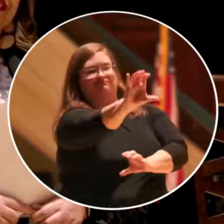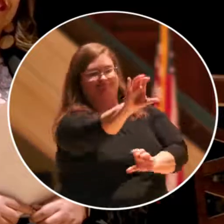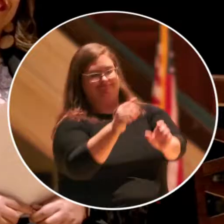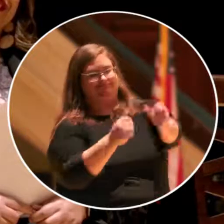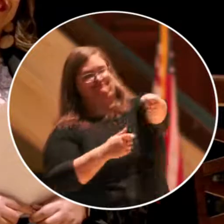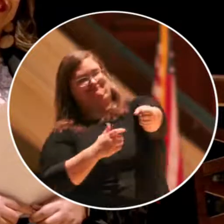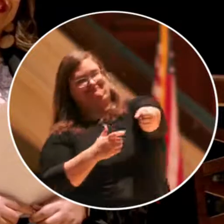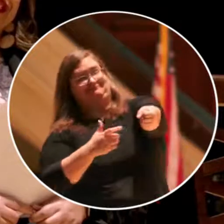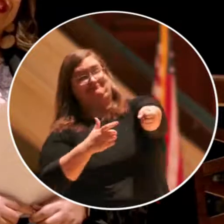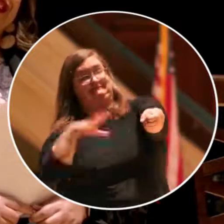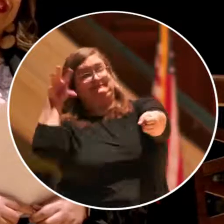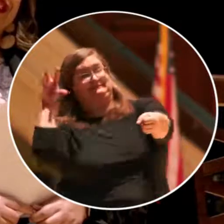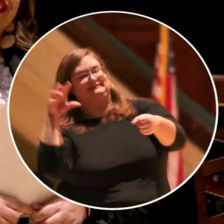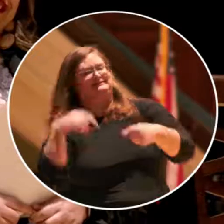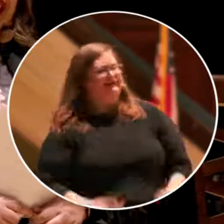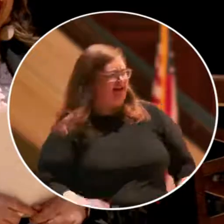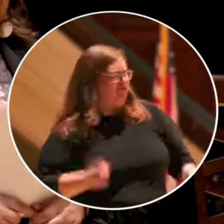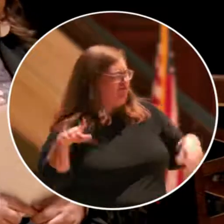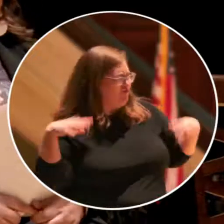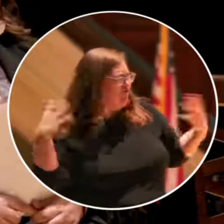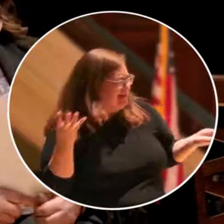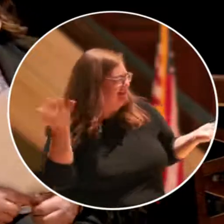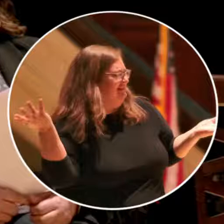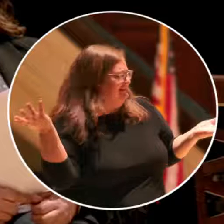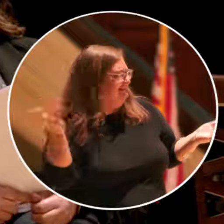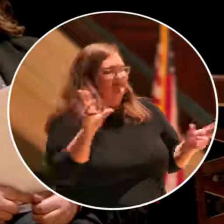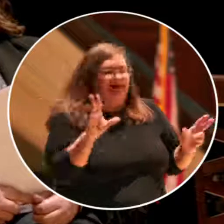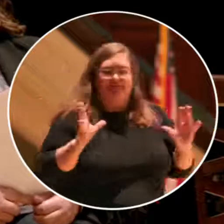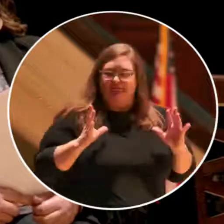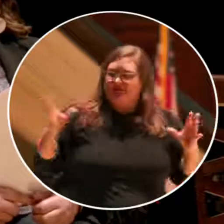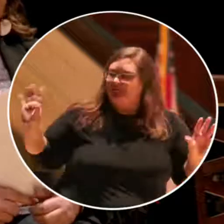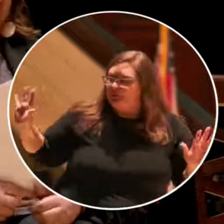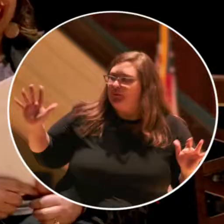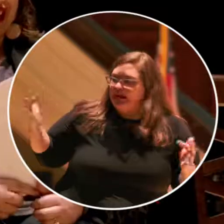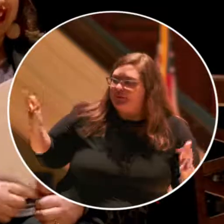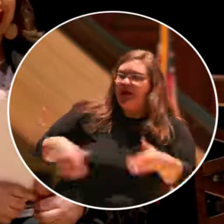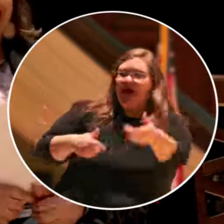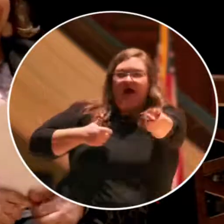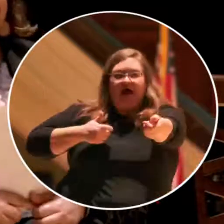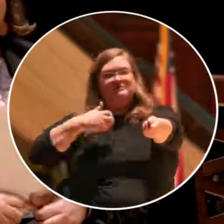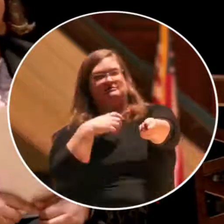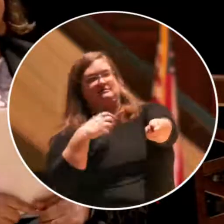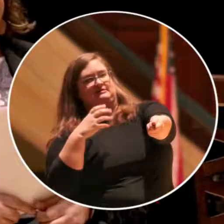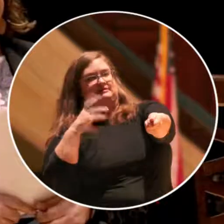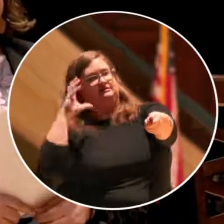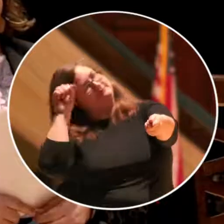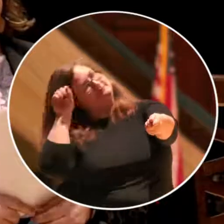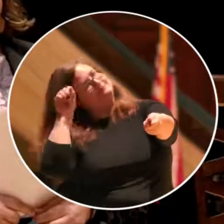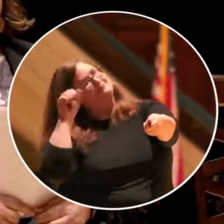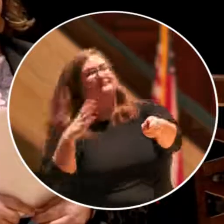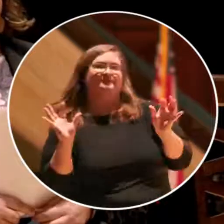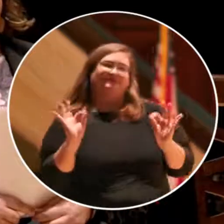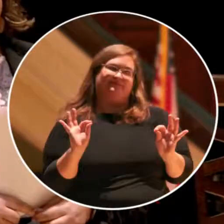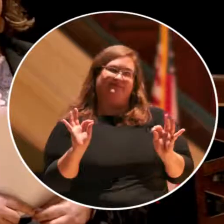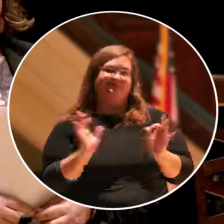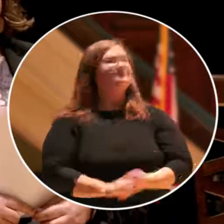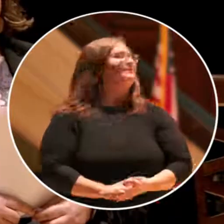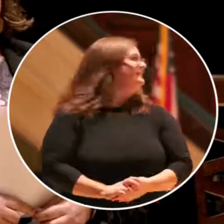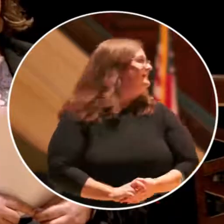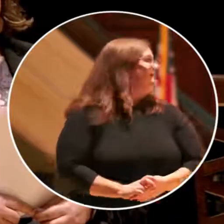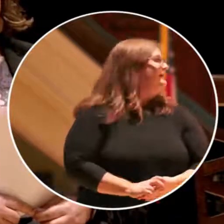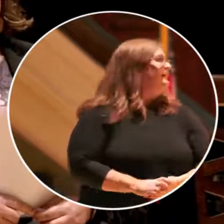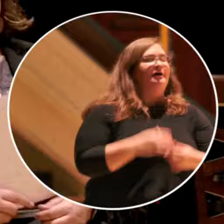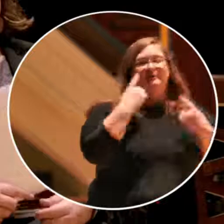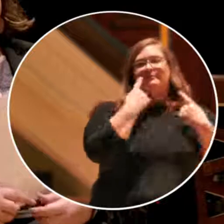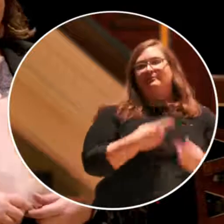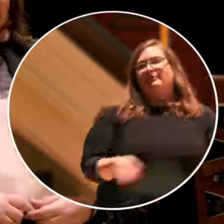my father. Are you out of your mind? A happy threesome, cheek to cheek. So I